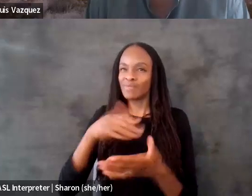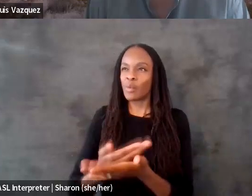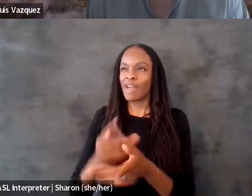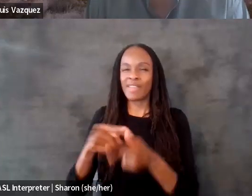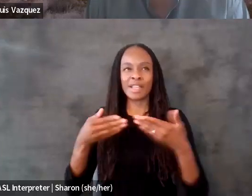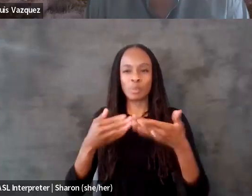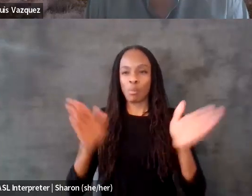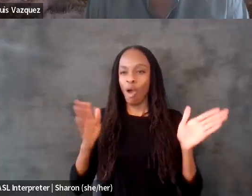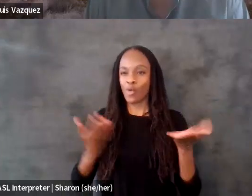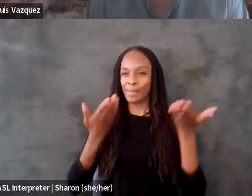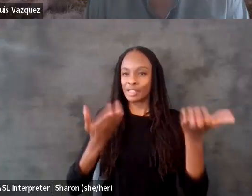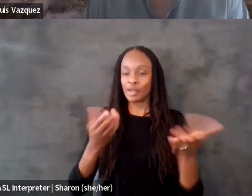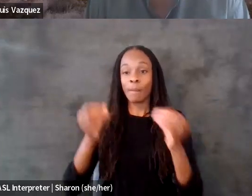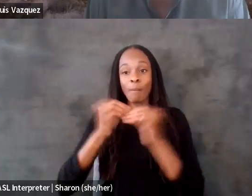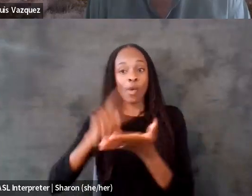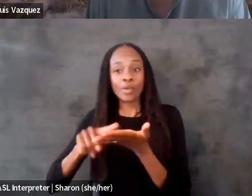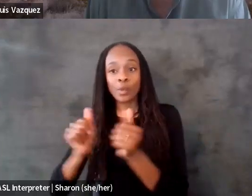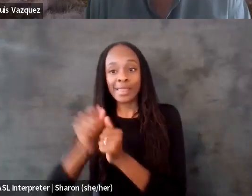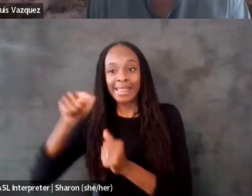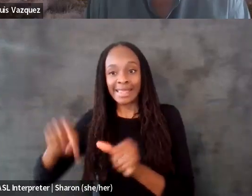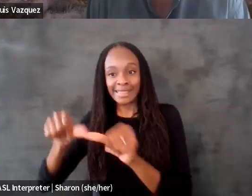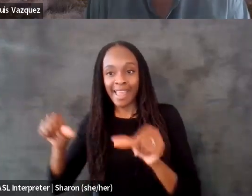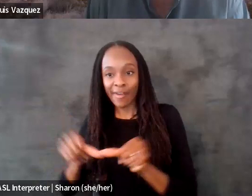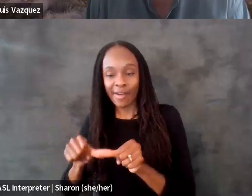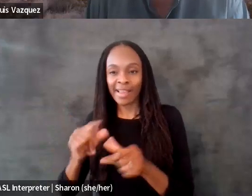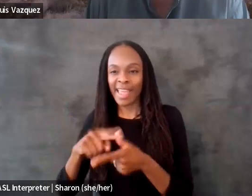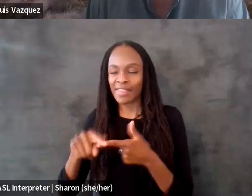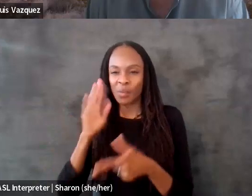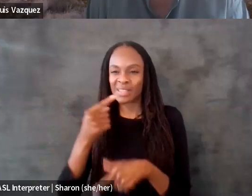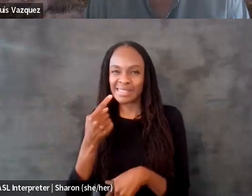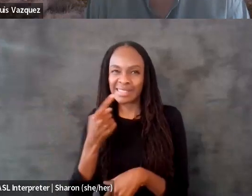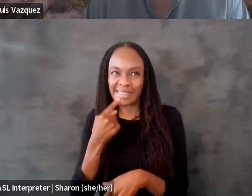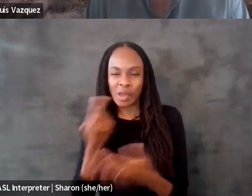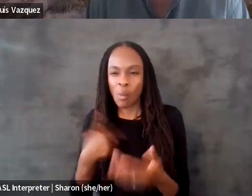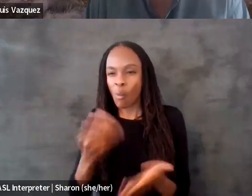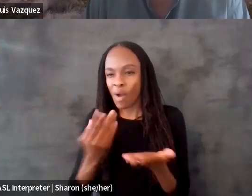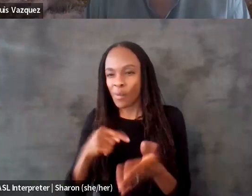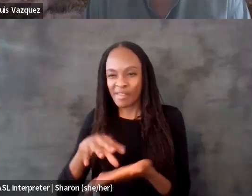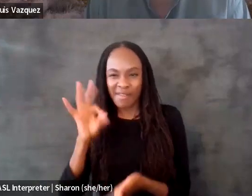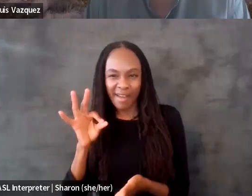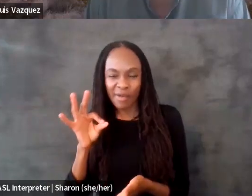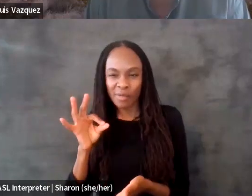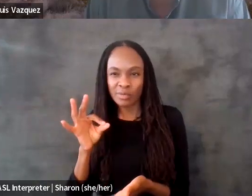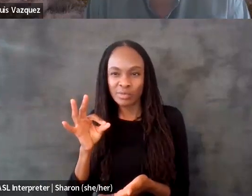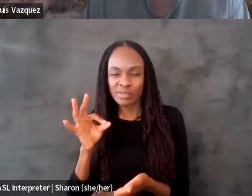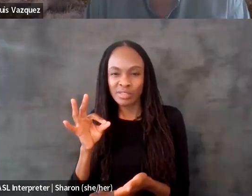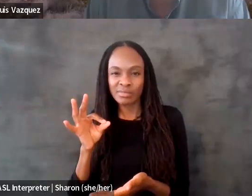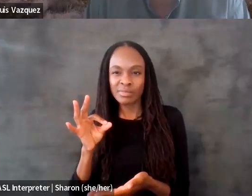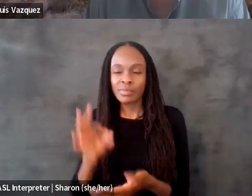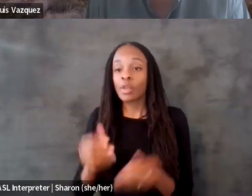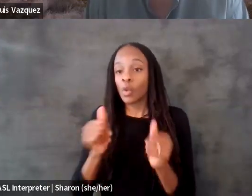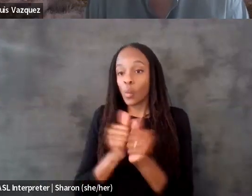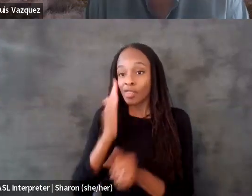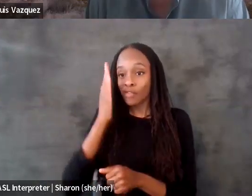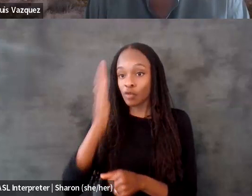It's just like more research in this area, and we would just repeat the findings. I mean, I think that in our future directions